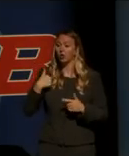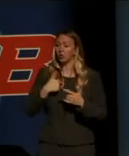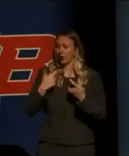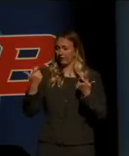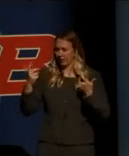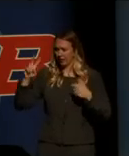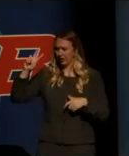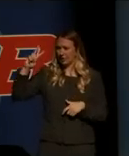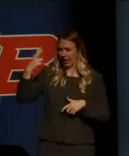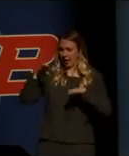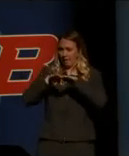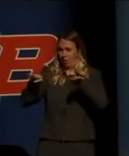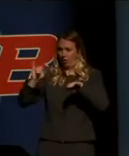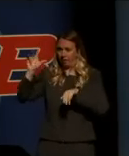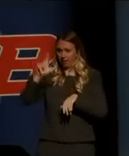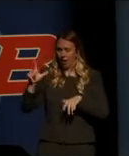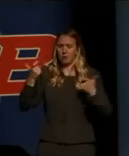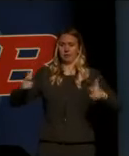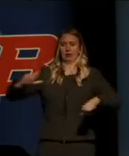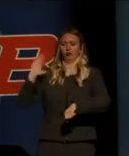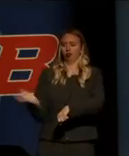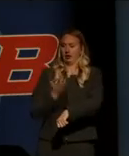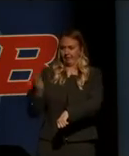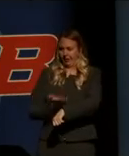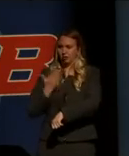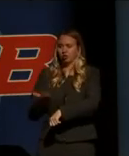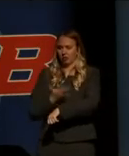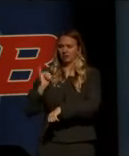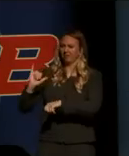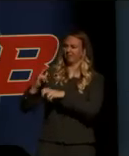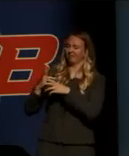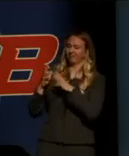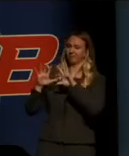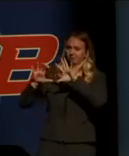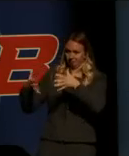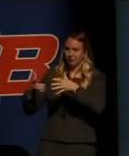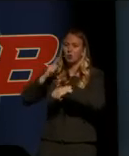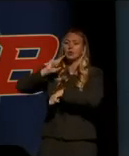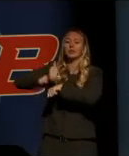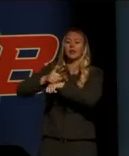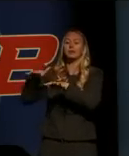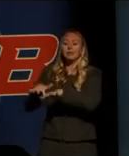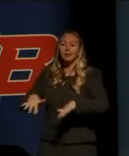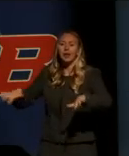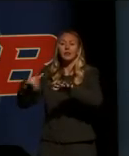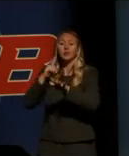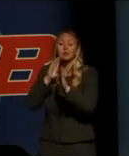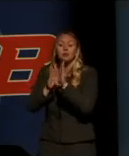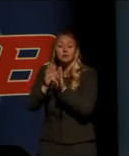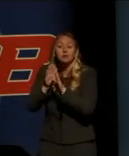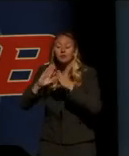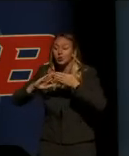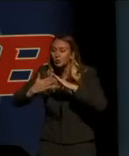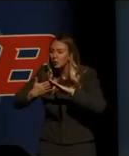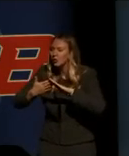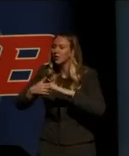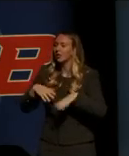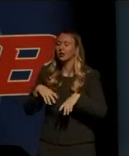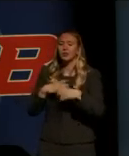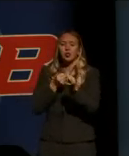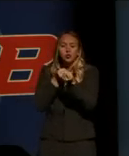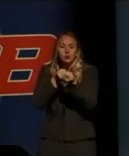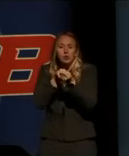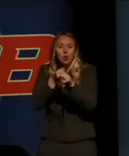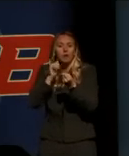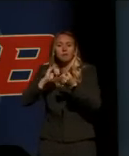the library, and we're creating a space that will build community, support